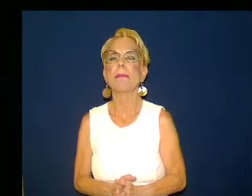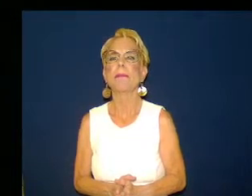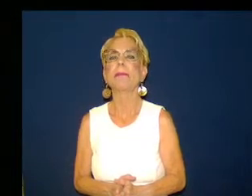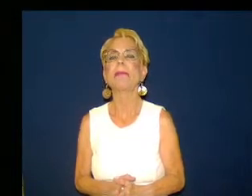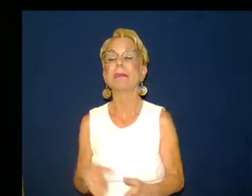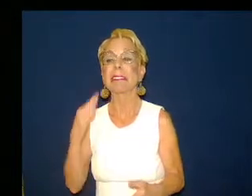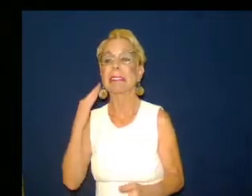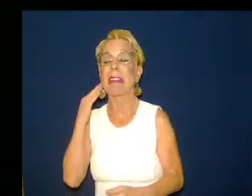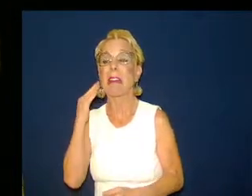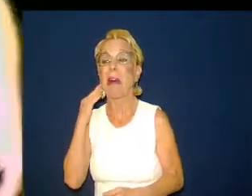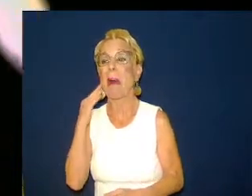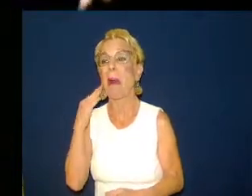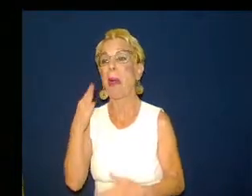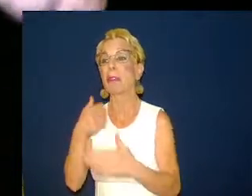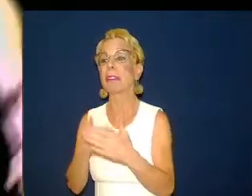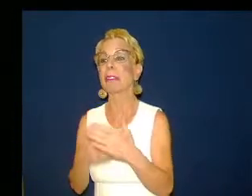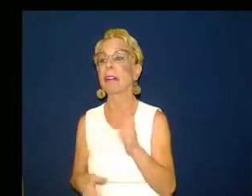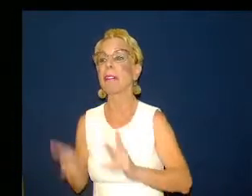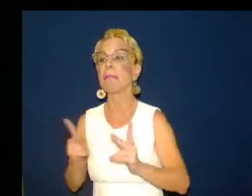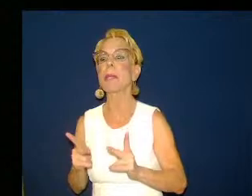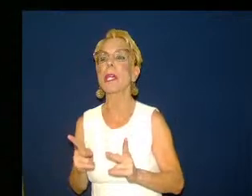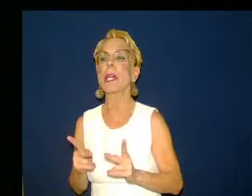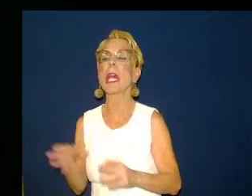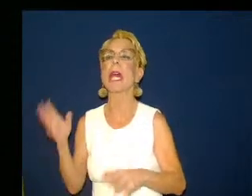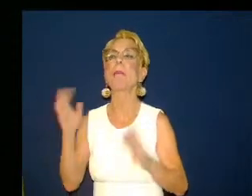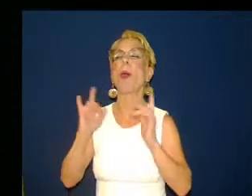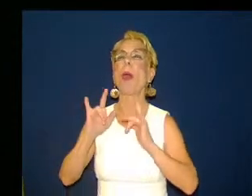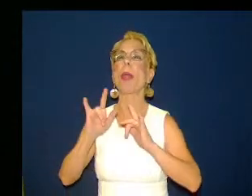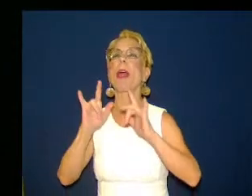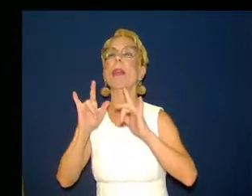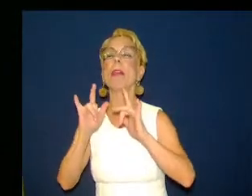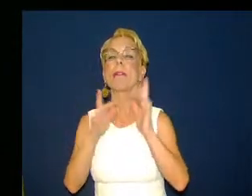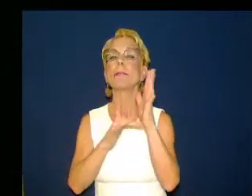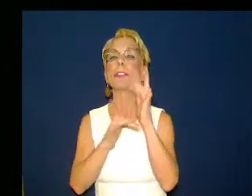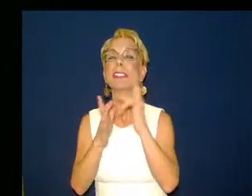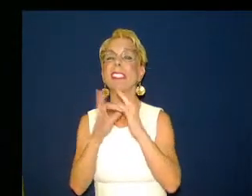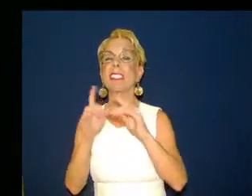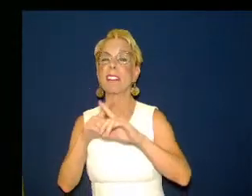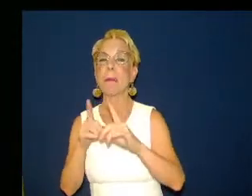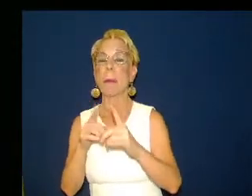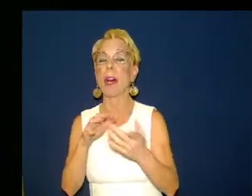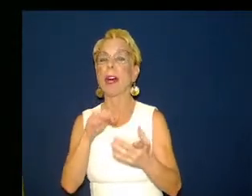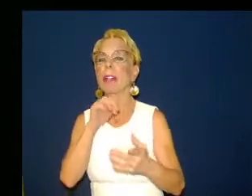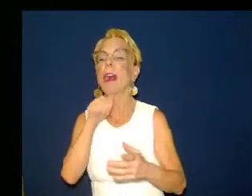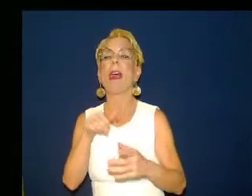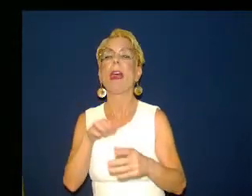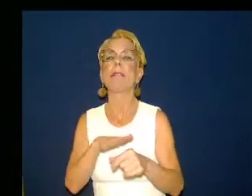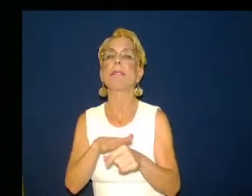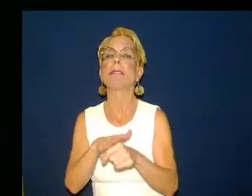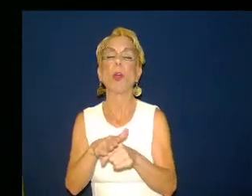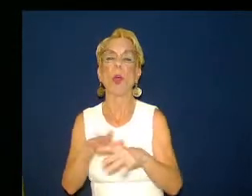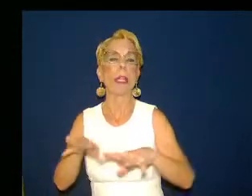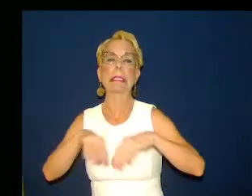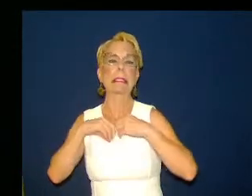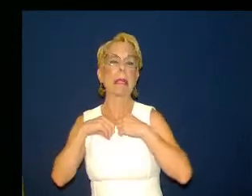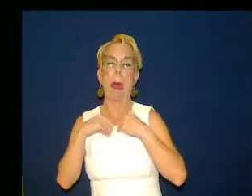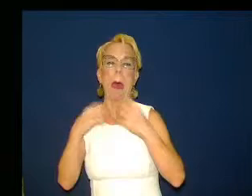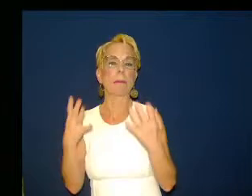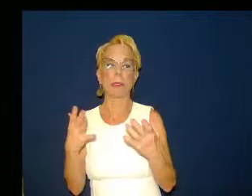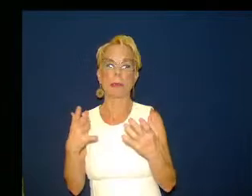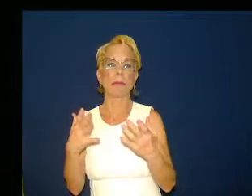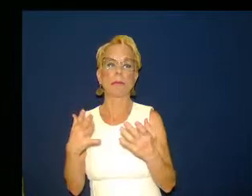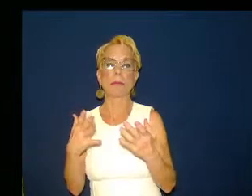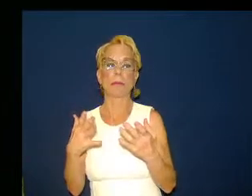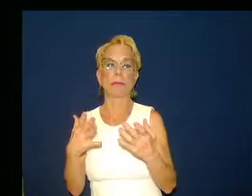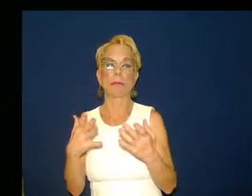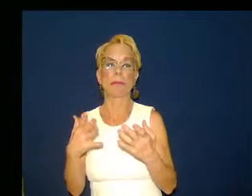somewhere, that love Jesus, but we're not totally committed. Well, there's some scripture I want to show you about that. The first one, and I'm asking